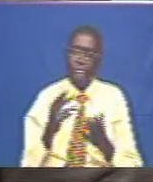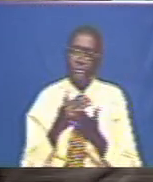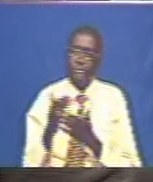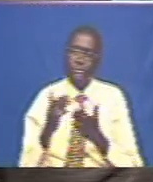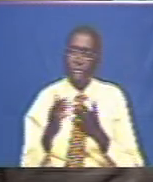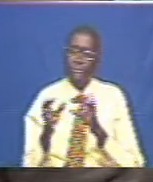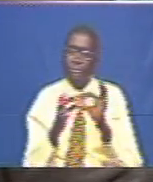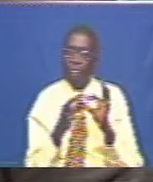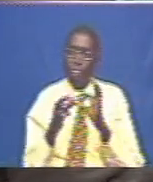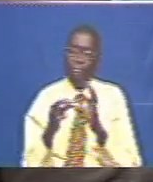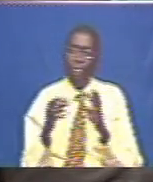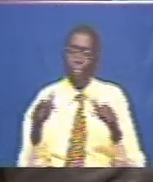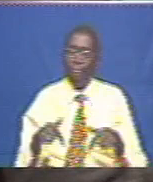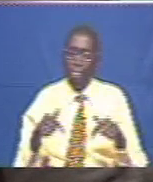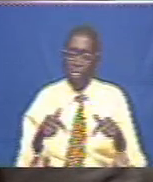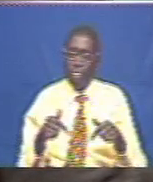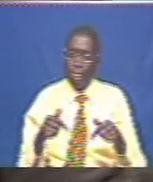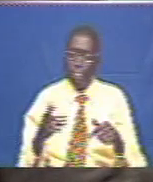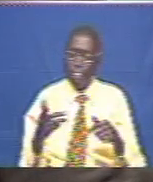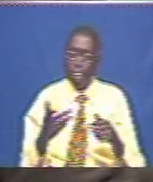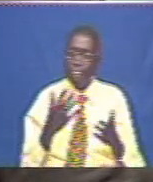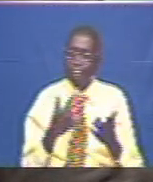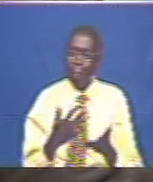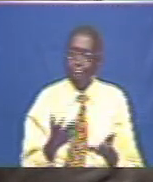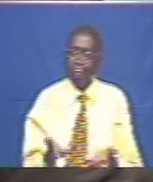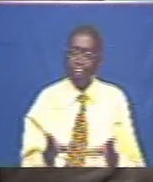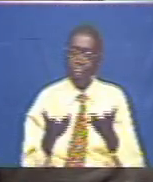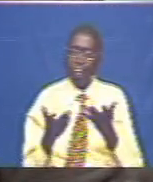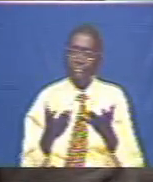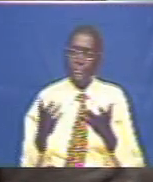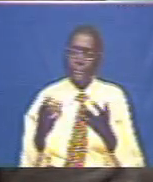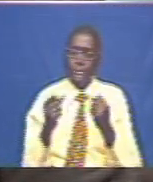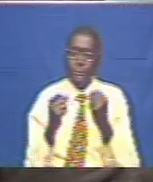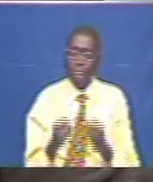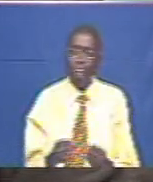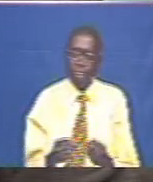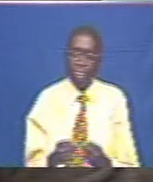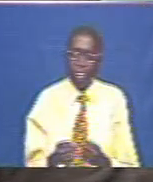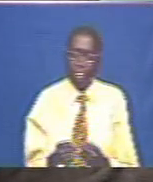movement, at the moment, the appetite and the uptake on stable